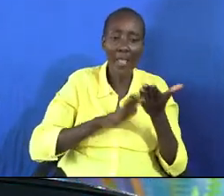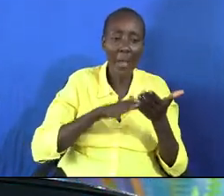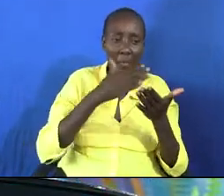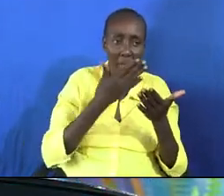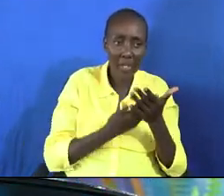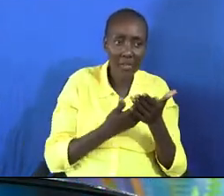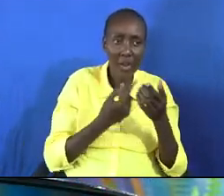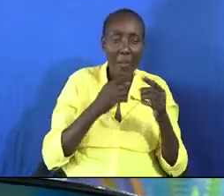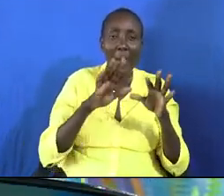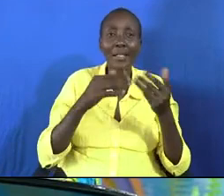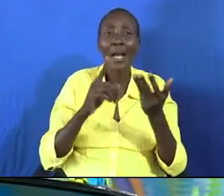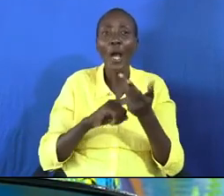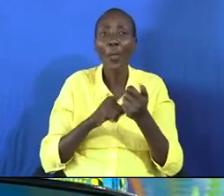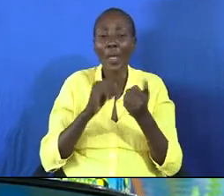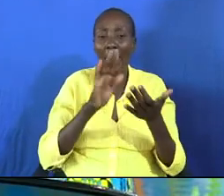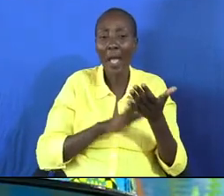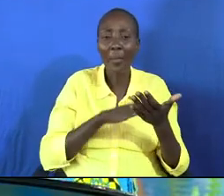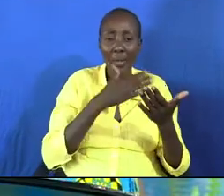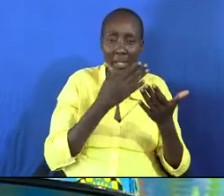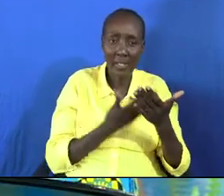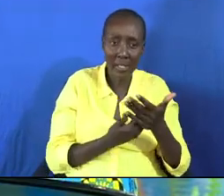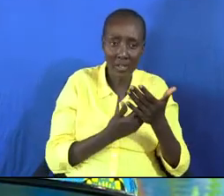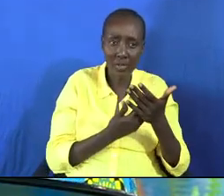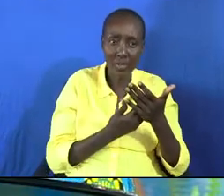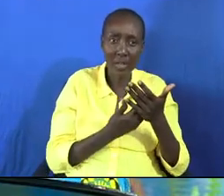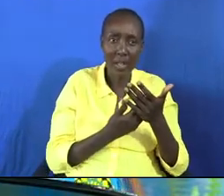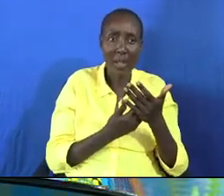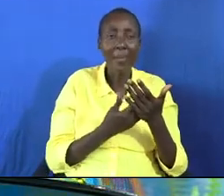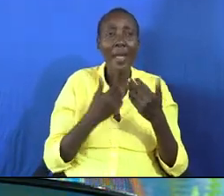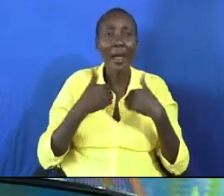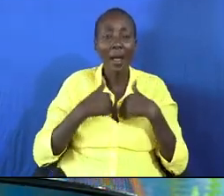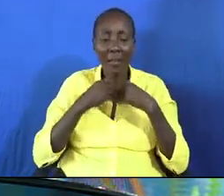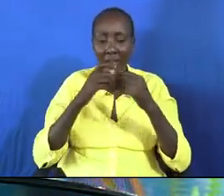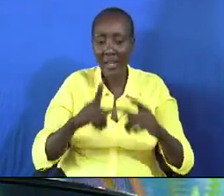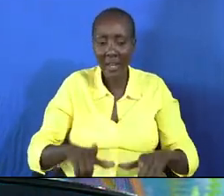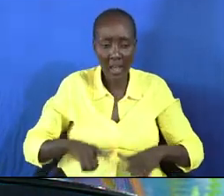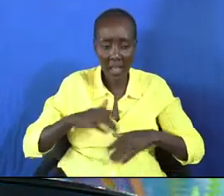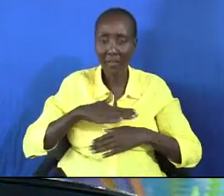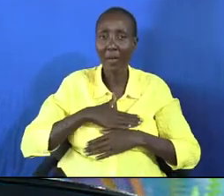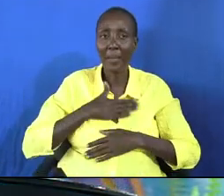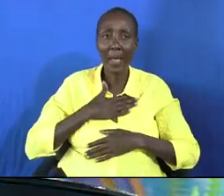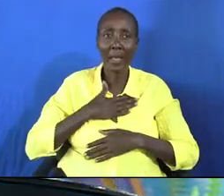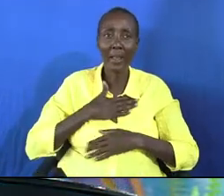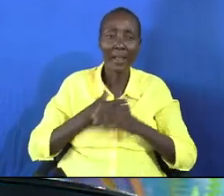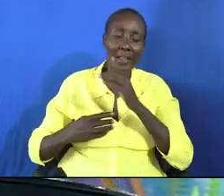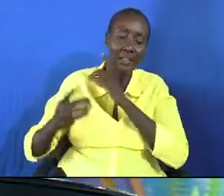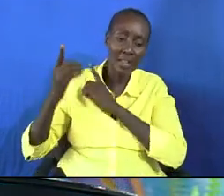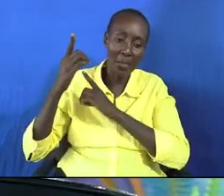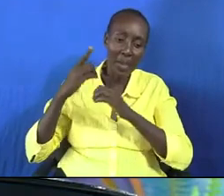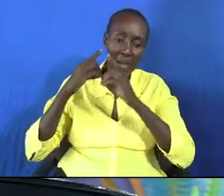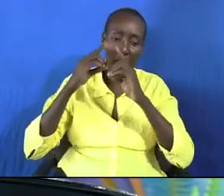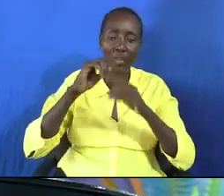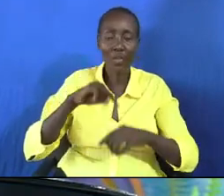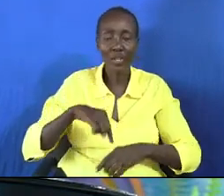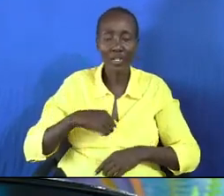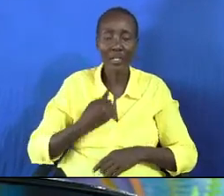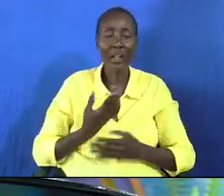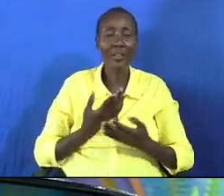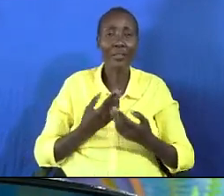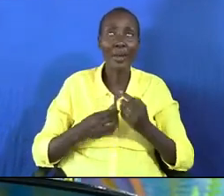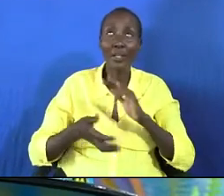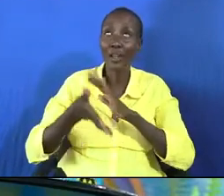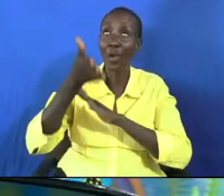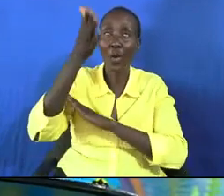there. But how many applications I apply to my life is dependent on me. It's not dependent